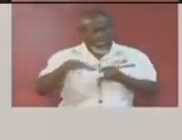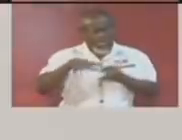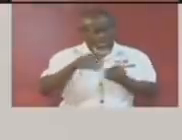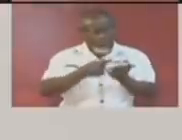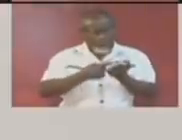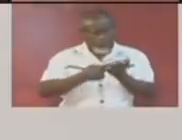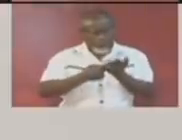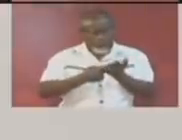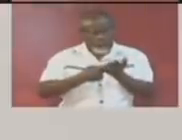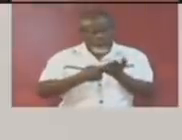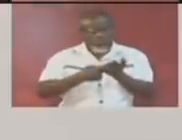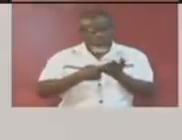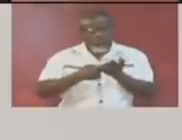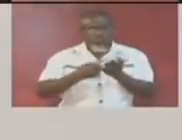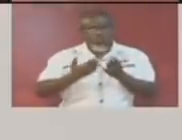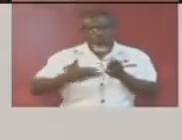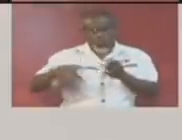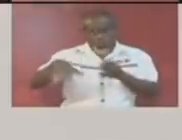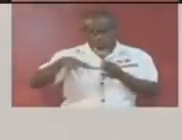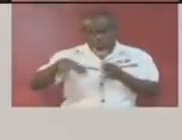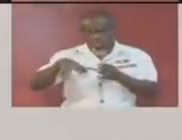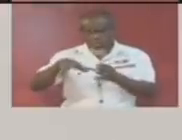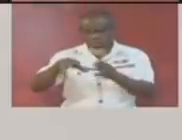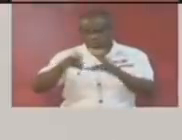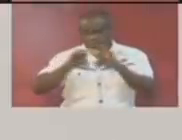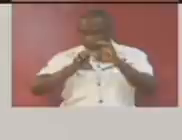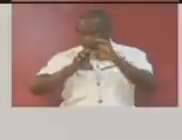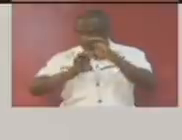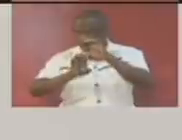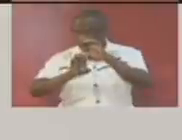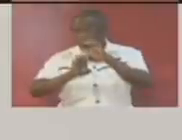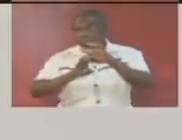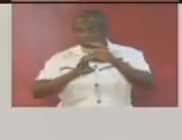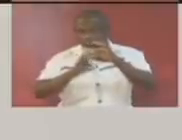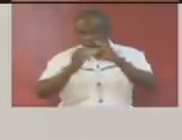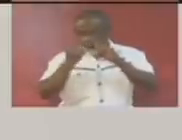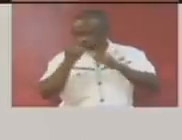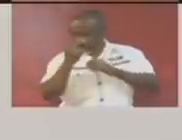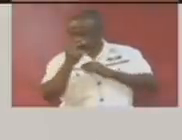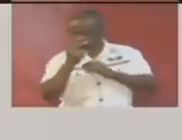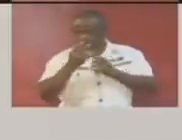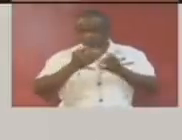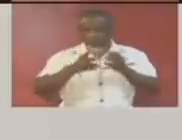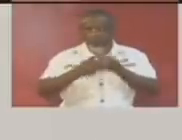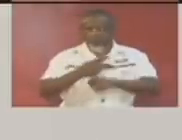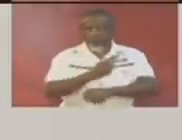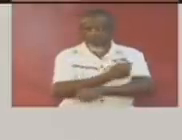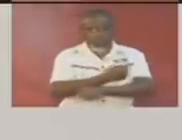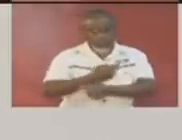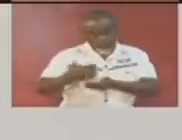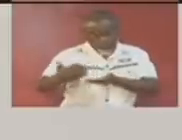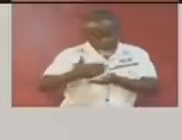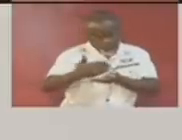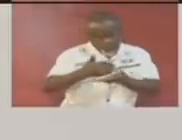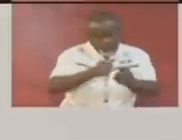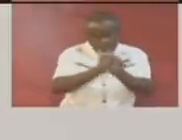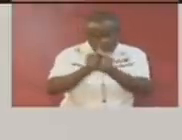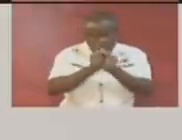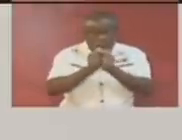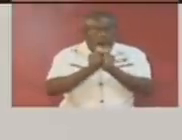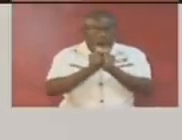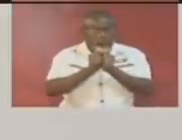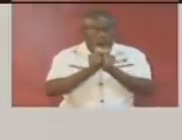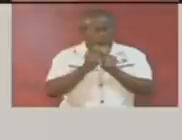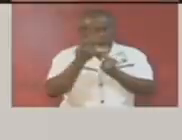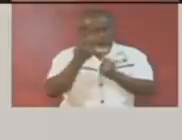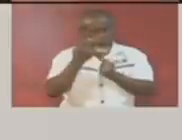is through a CARICOM initiative, which is looking at vaccine consolidation in the region. So those are the